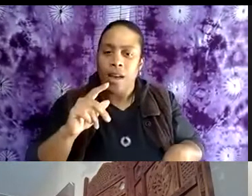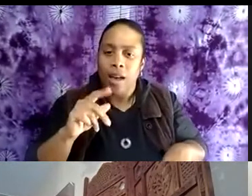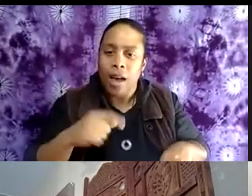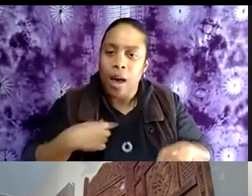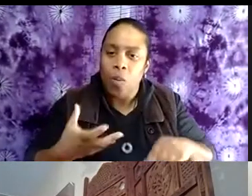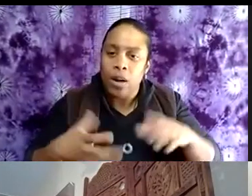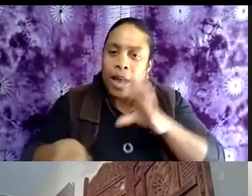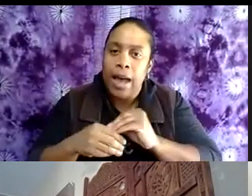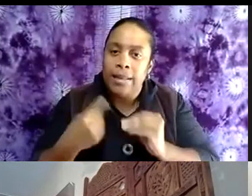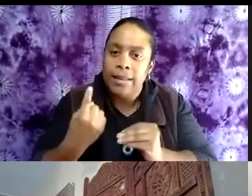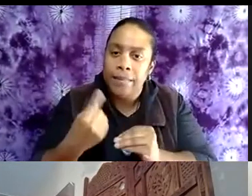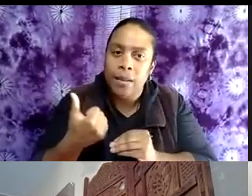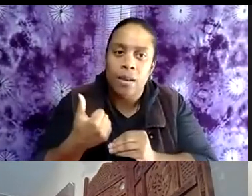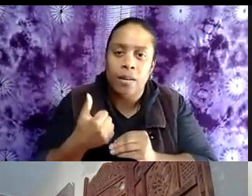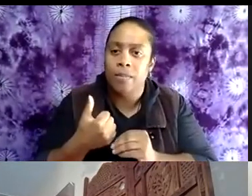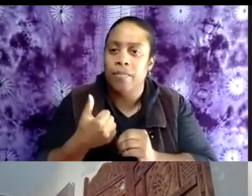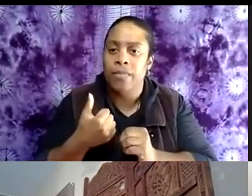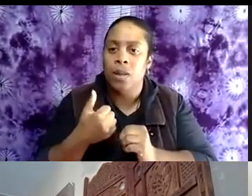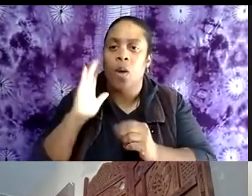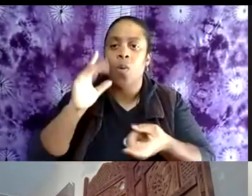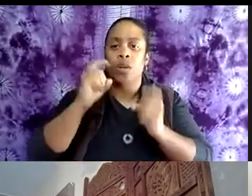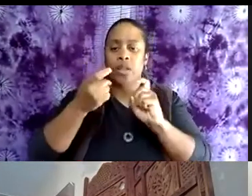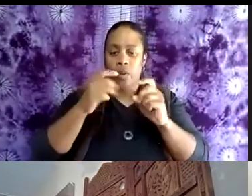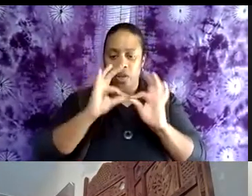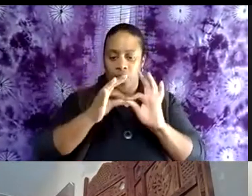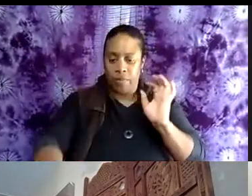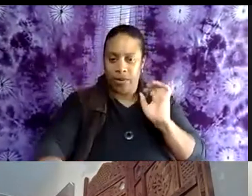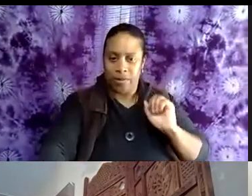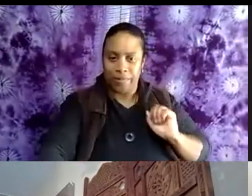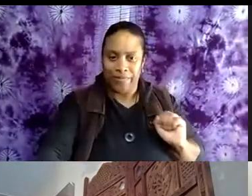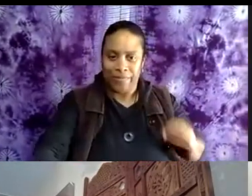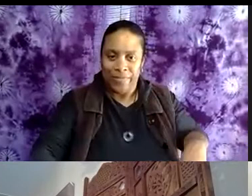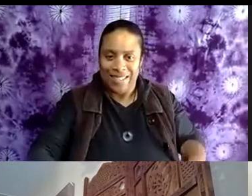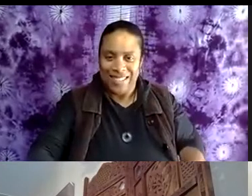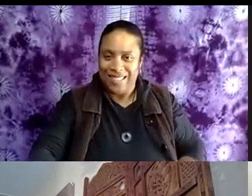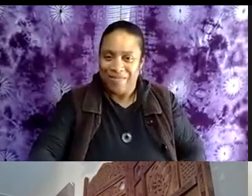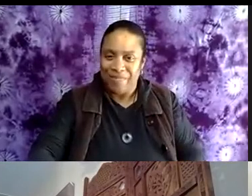hand up, and you're going to switch. And we're going to switch interpreters. Thank you.